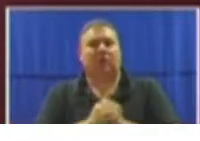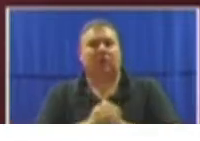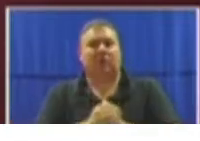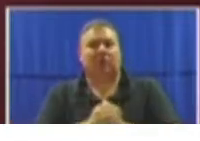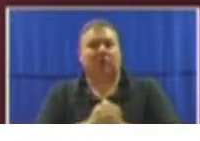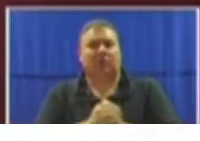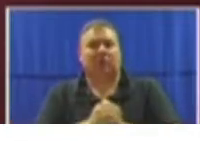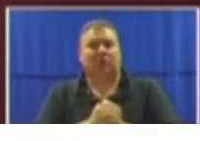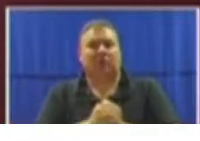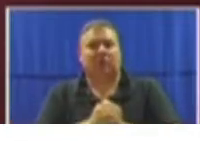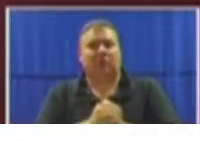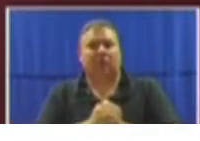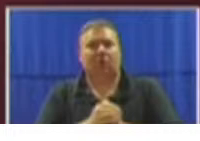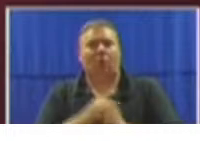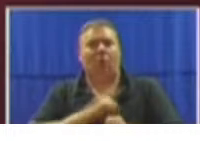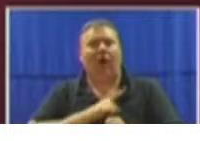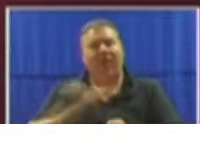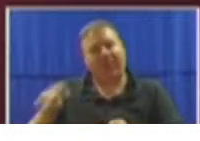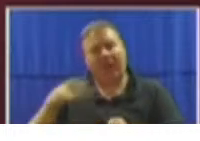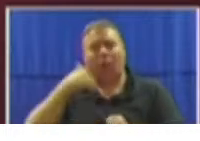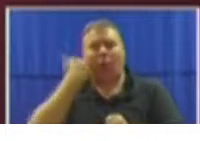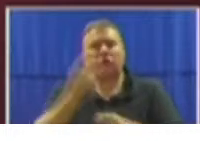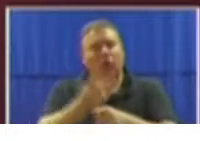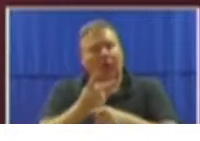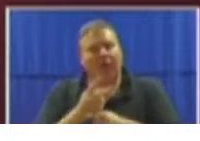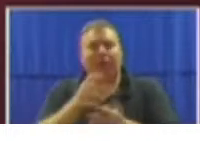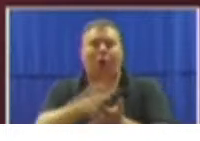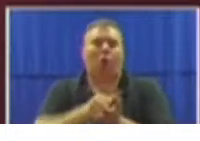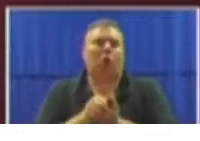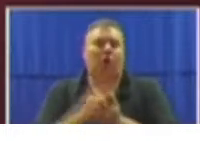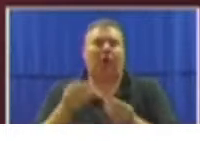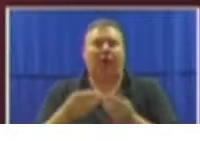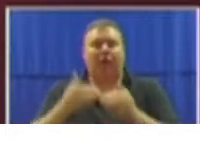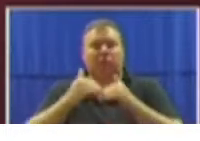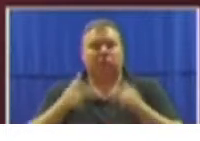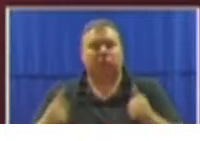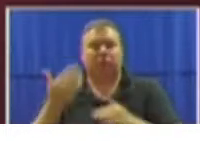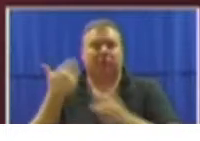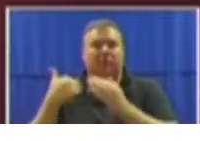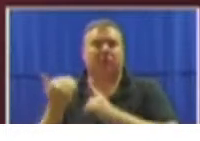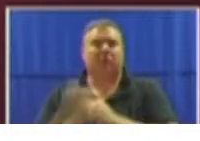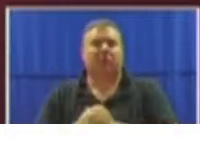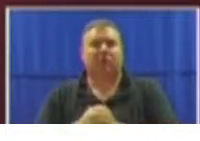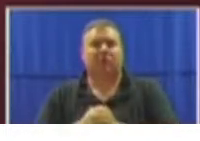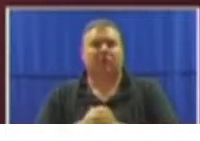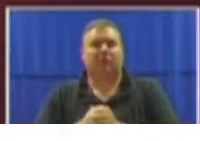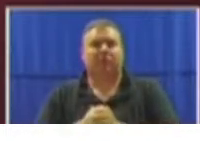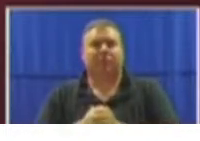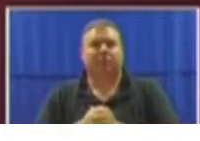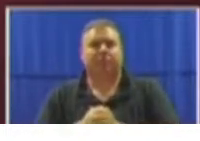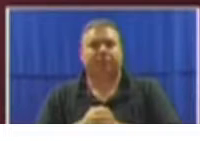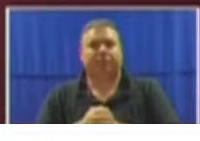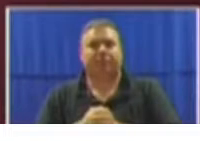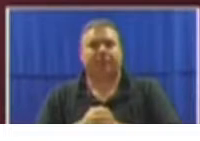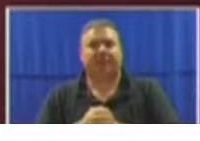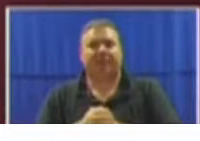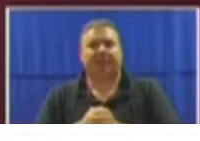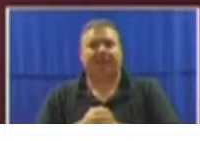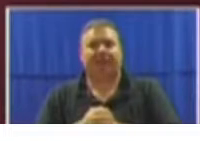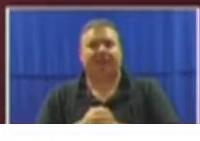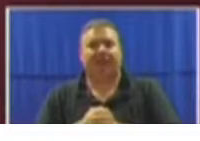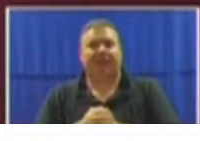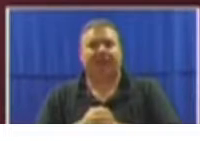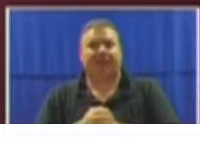South Africa's colonial and apartheid past. This terrain of struggle hence